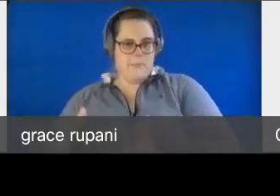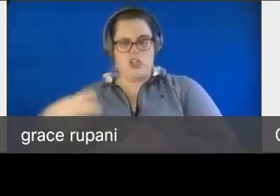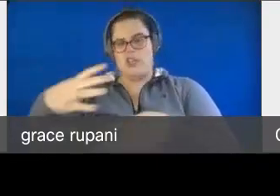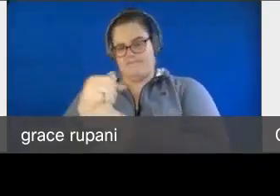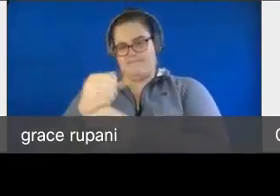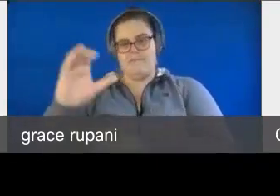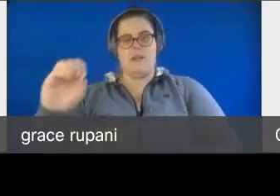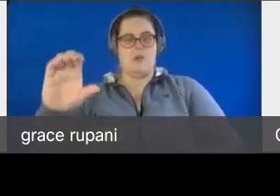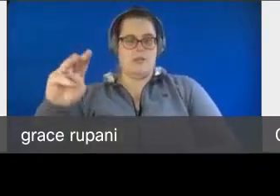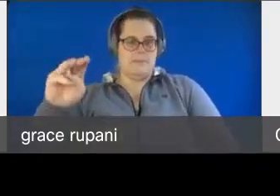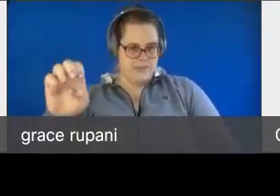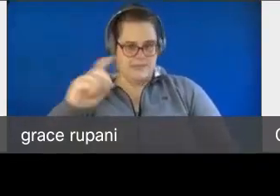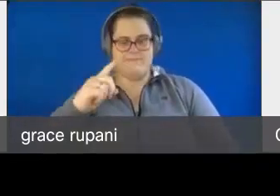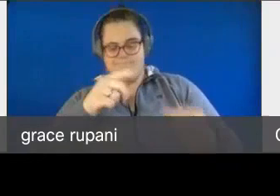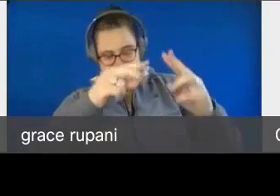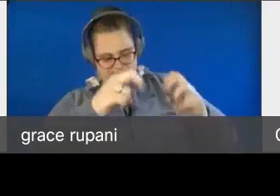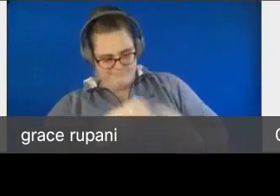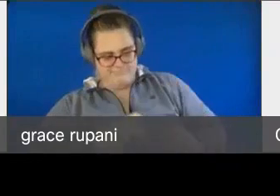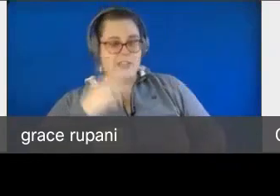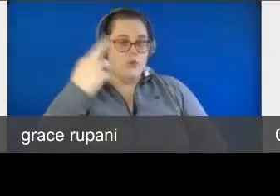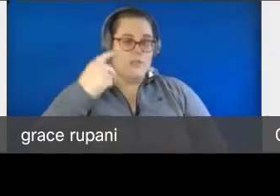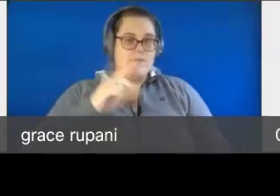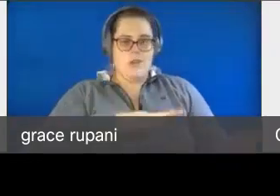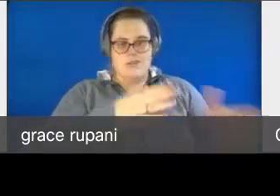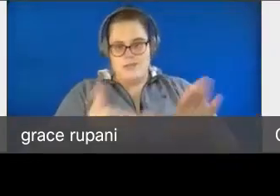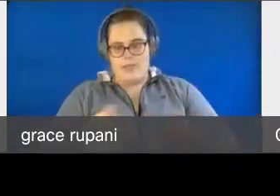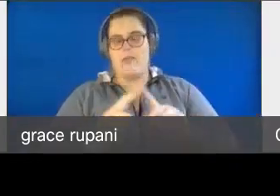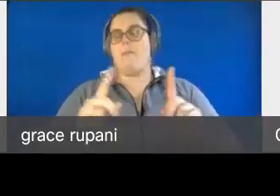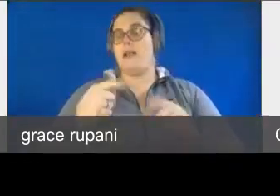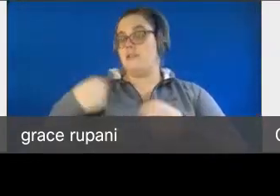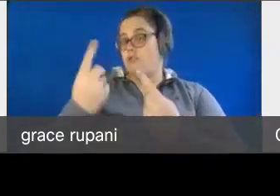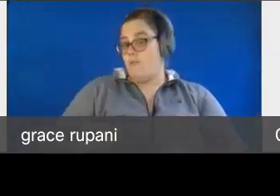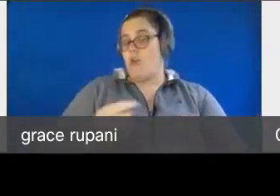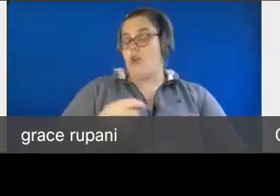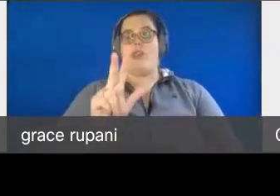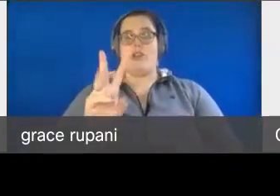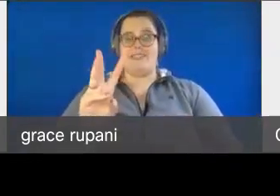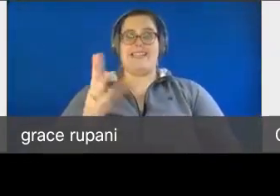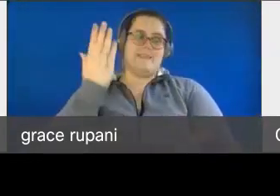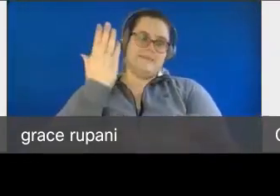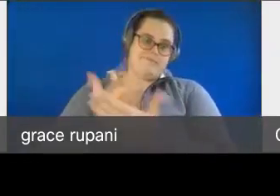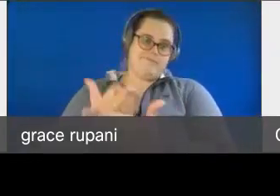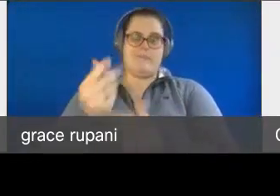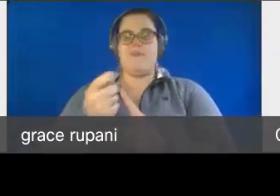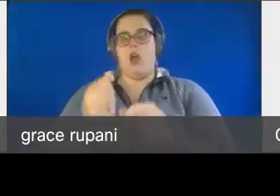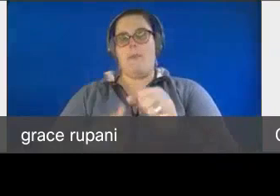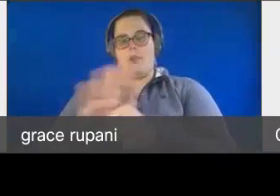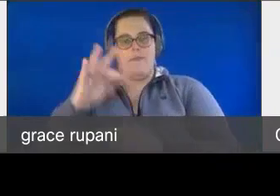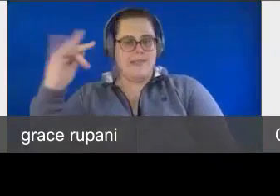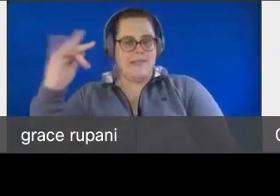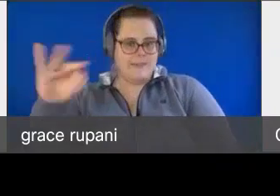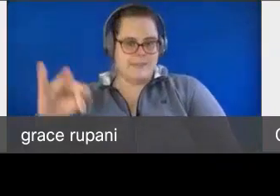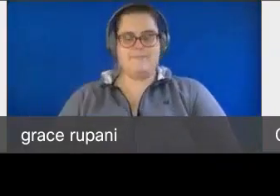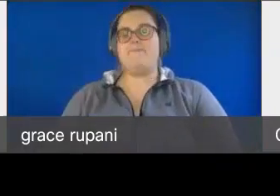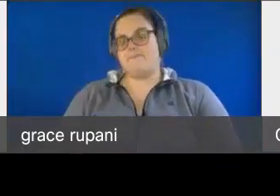36 people supported have actually passed away from COVID-19. There have been no